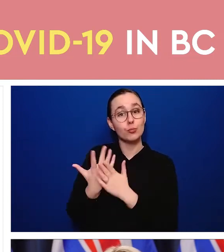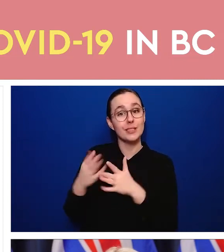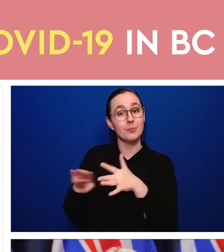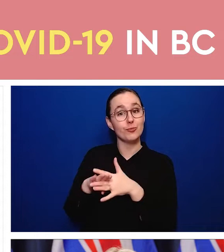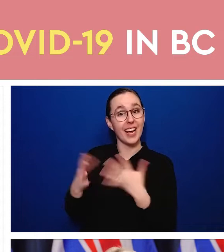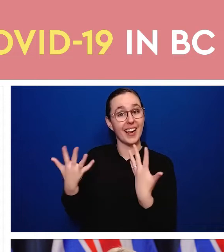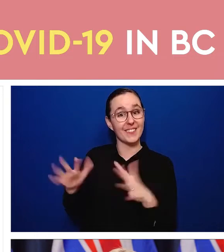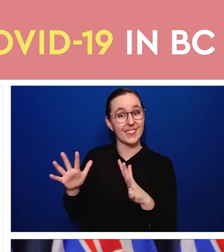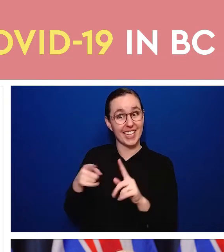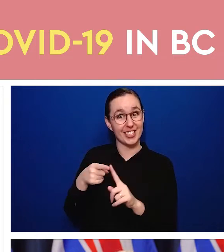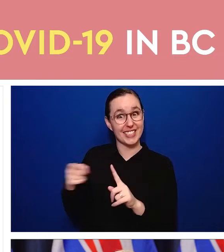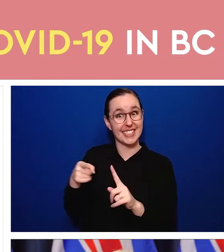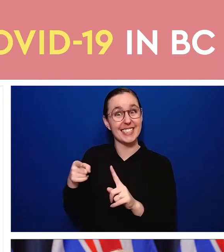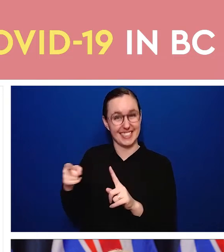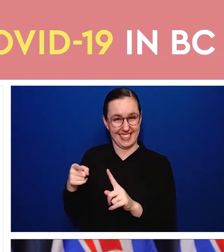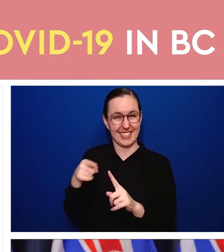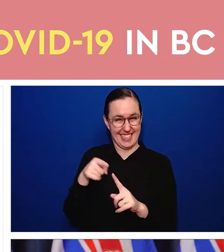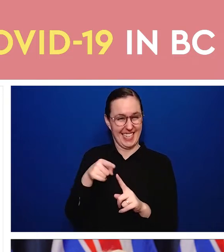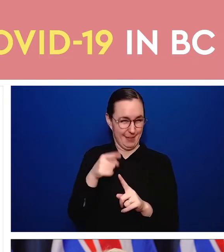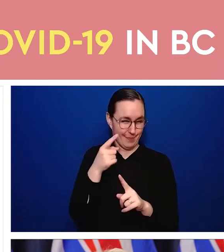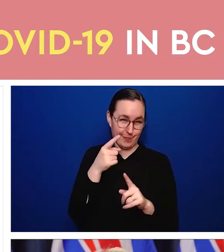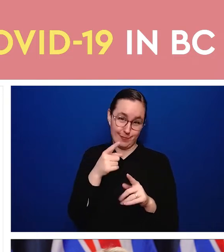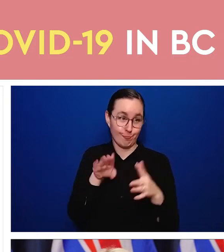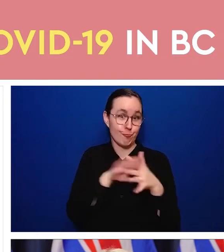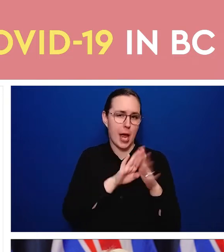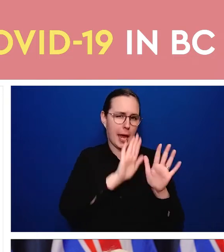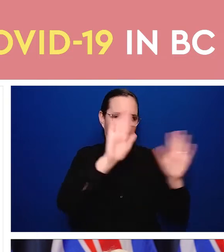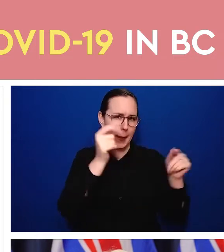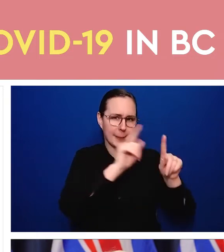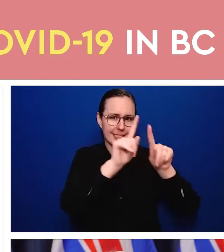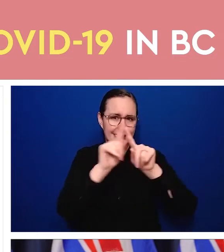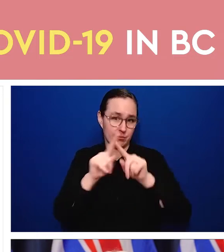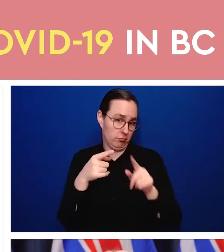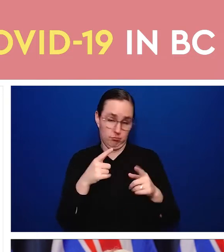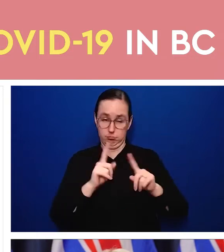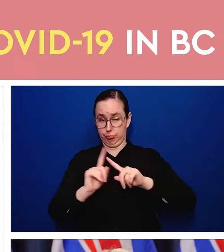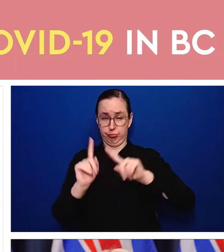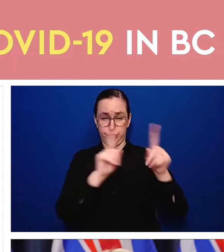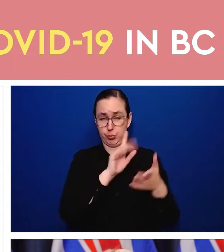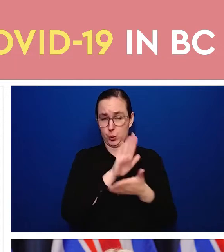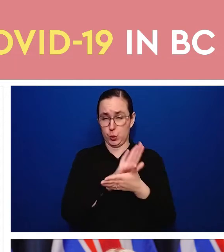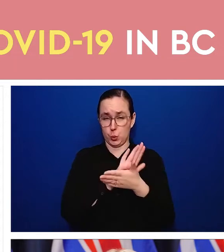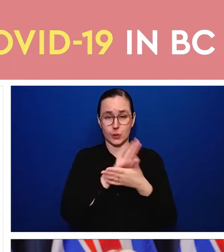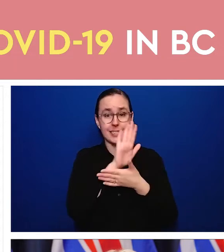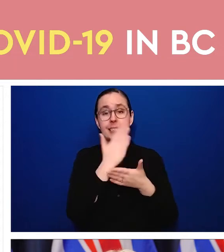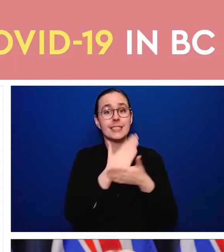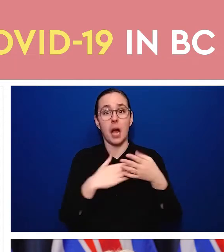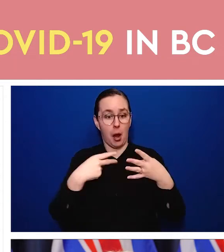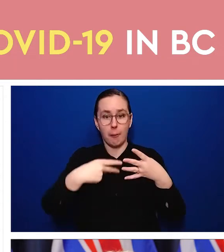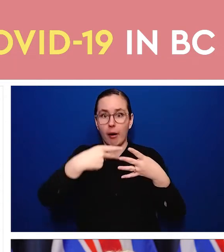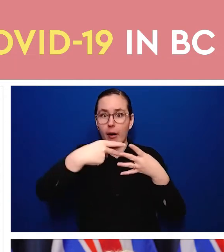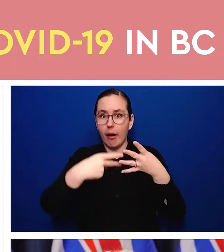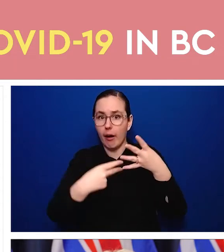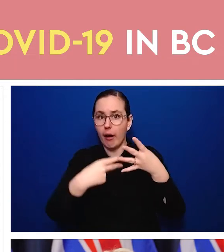in the 60 school districts across the province. Some, a good portion start tomorrow and a number start the